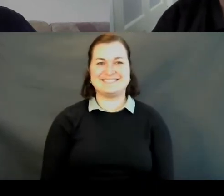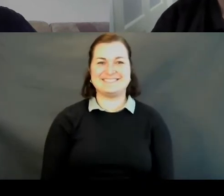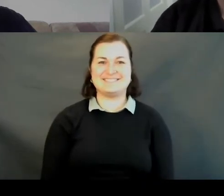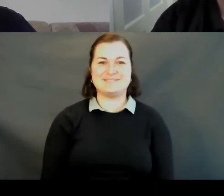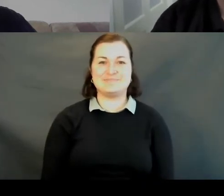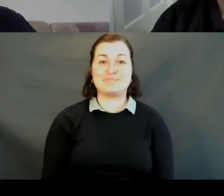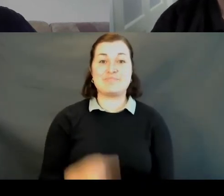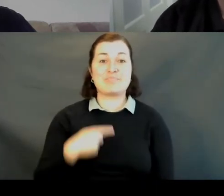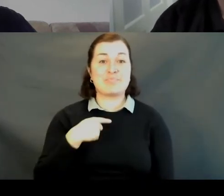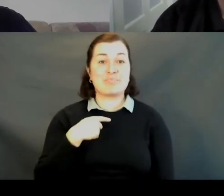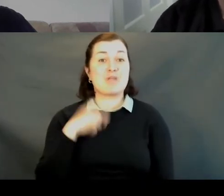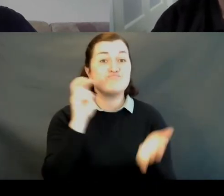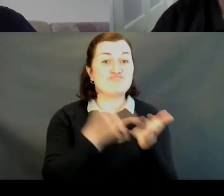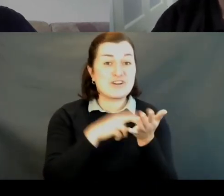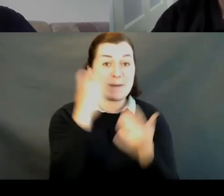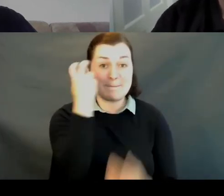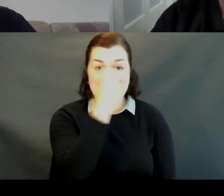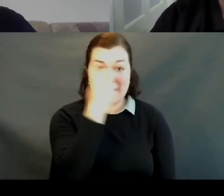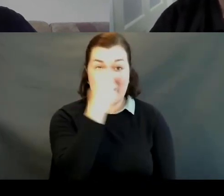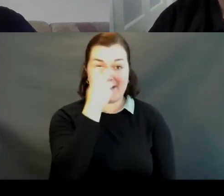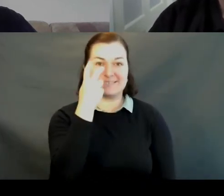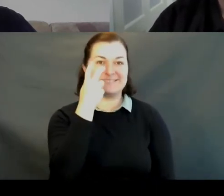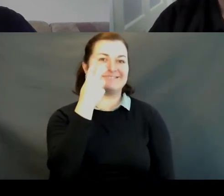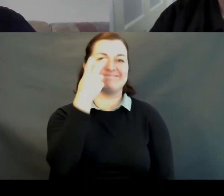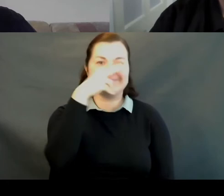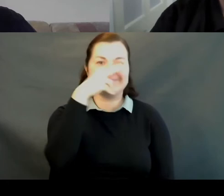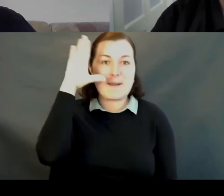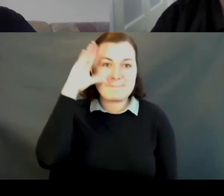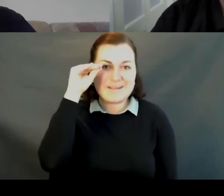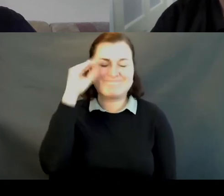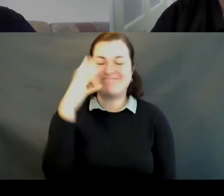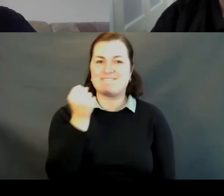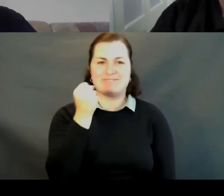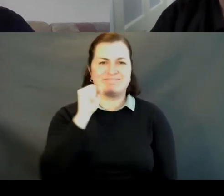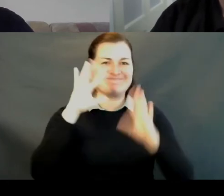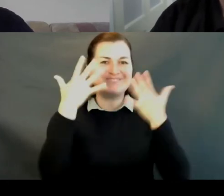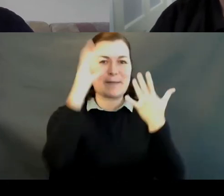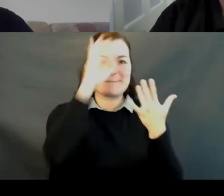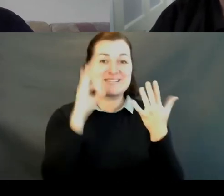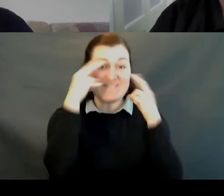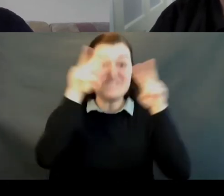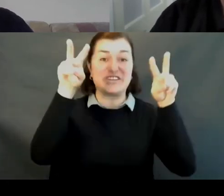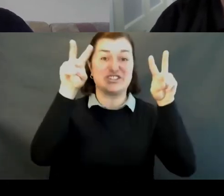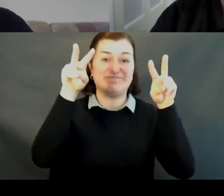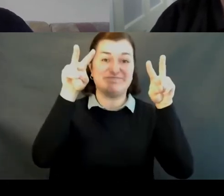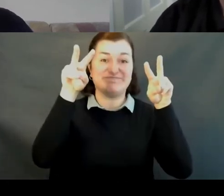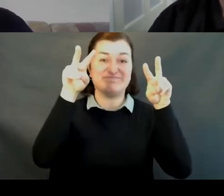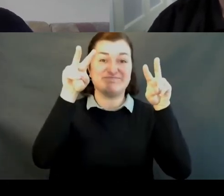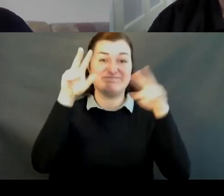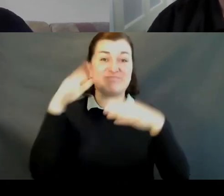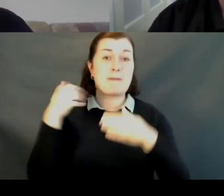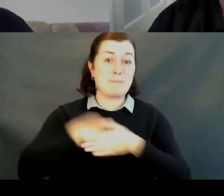I'm registered blind and severely sight impaired. I have about 10% vision remaining and I've had that since birth.